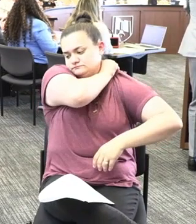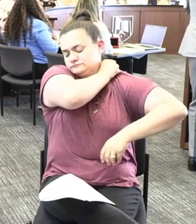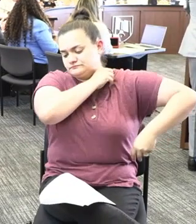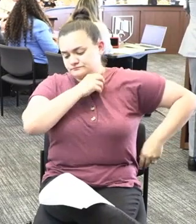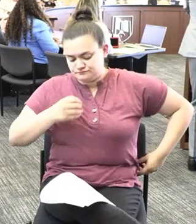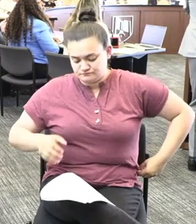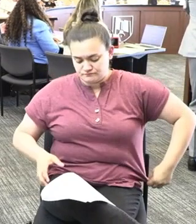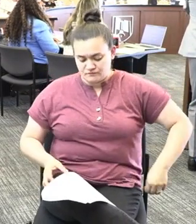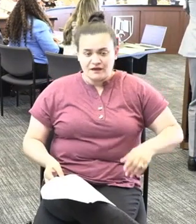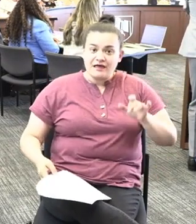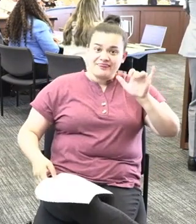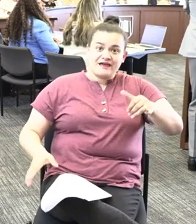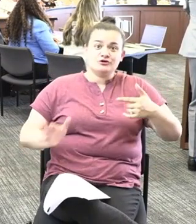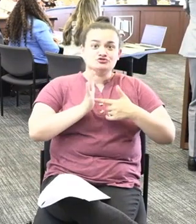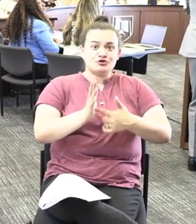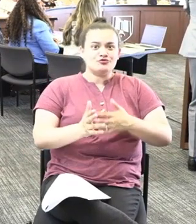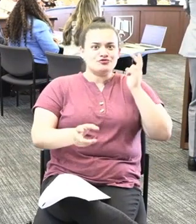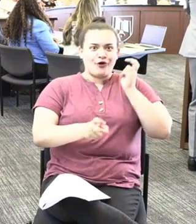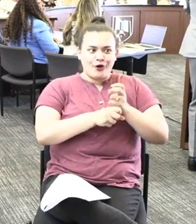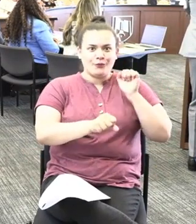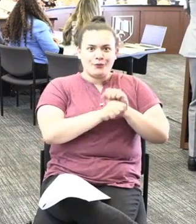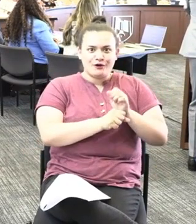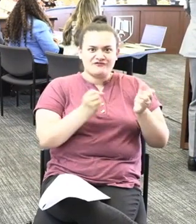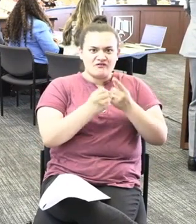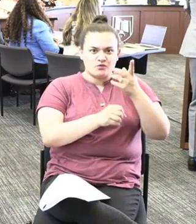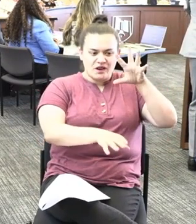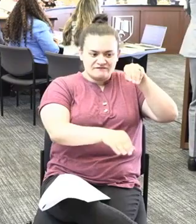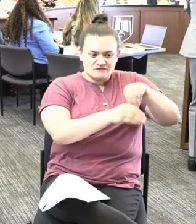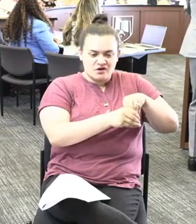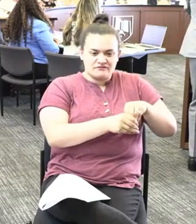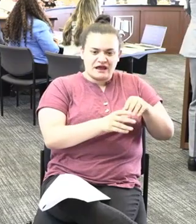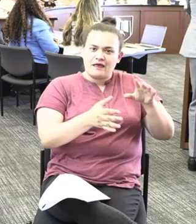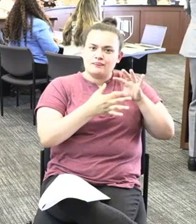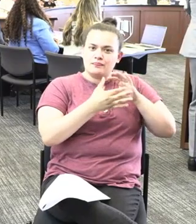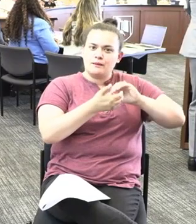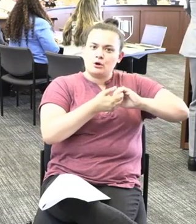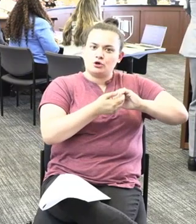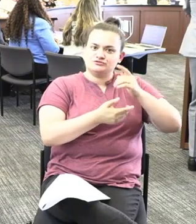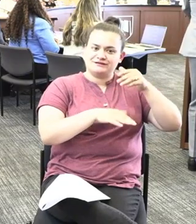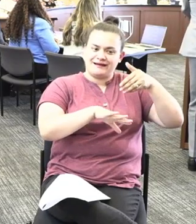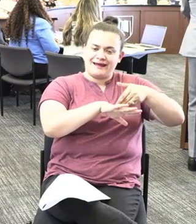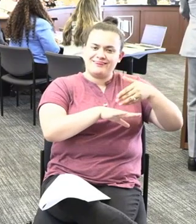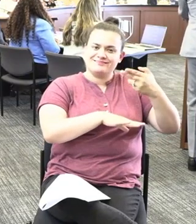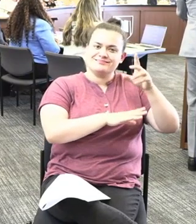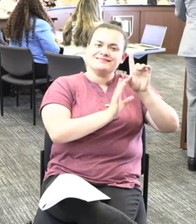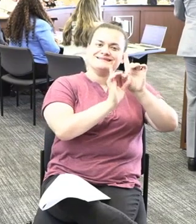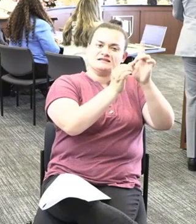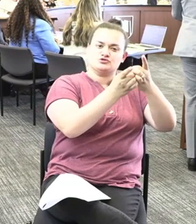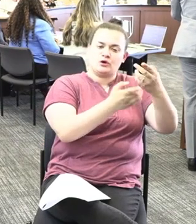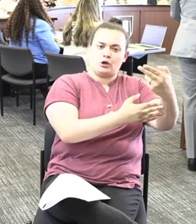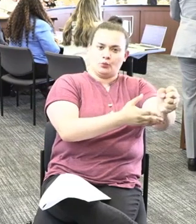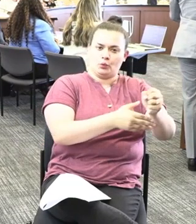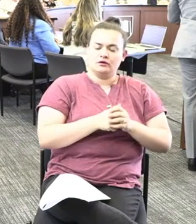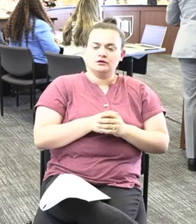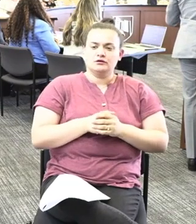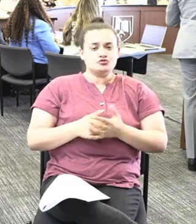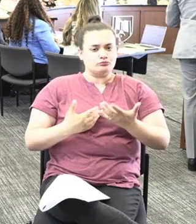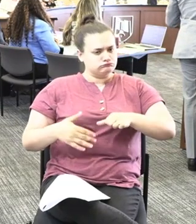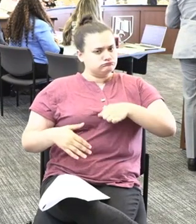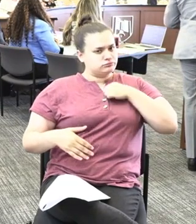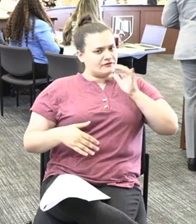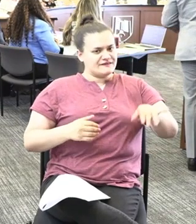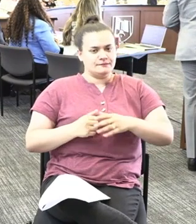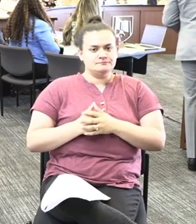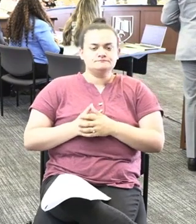That speaks to the hard work of all involved, especially also our partners at our district high school. And so we want to take a lot of pride in that.